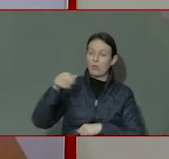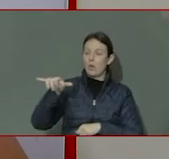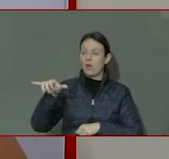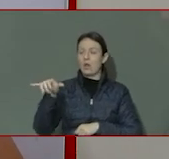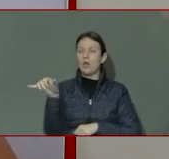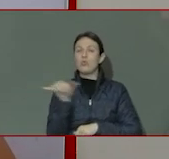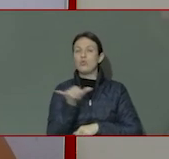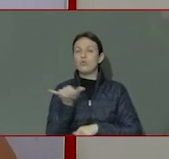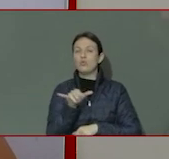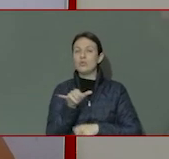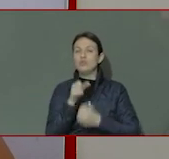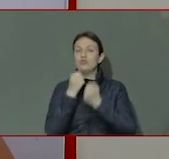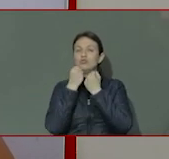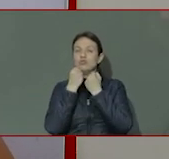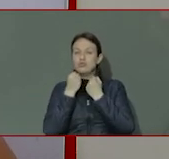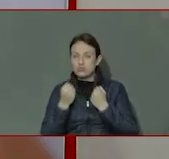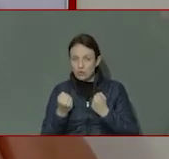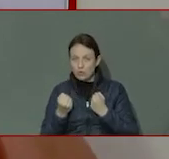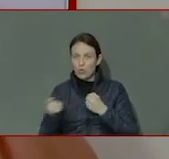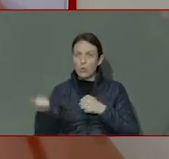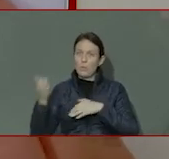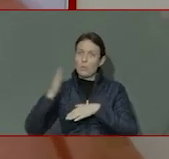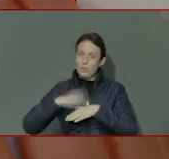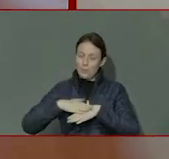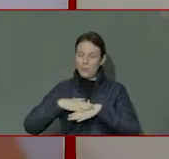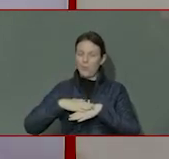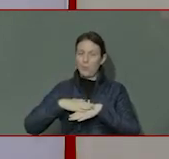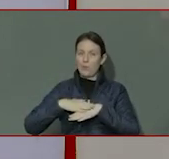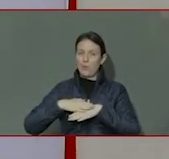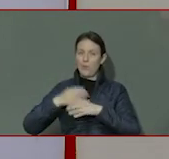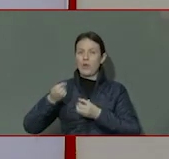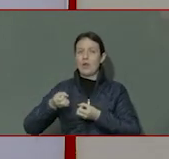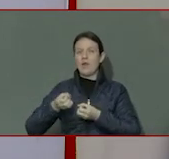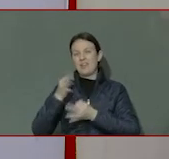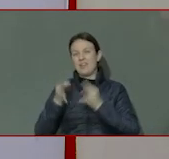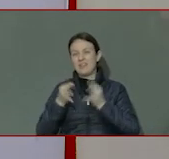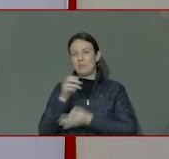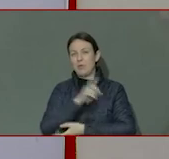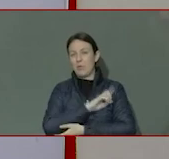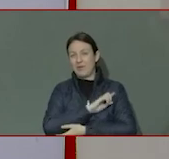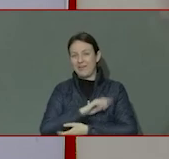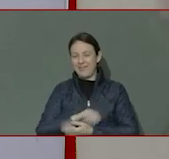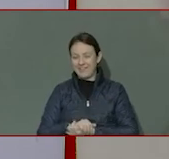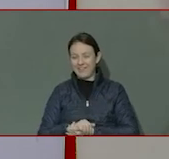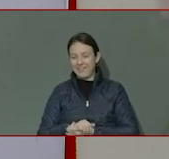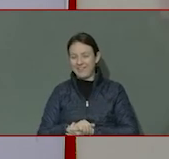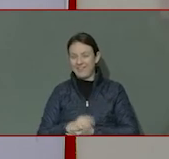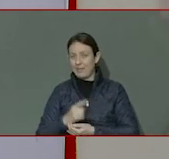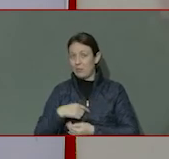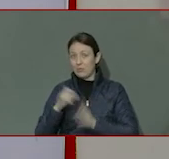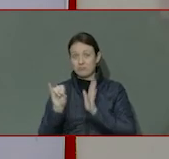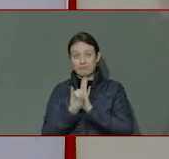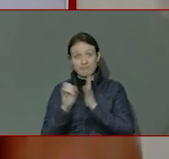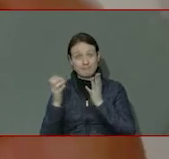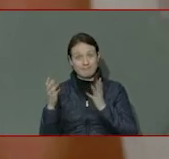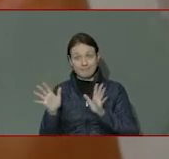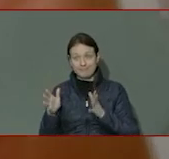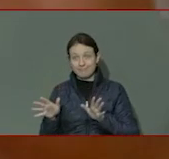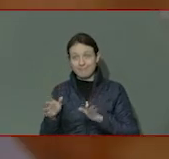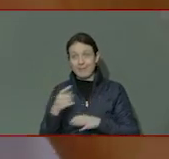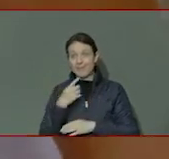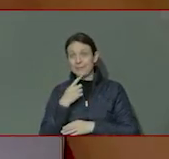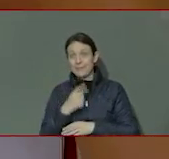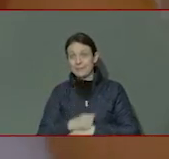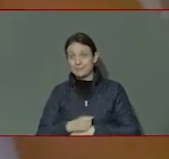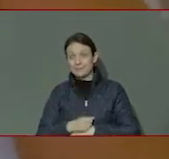is stronger? Give a reason for the answer. So we have already identified, and we said